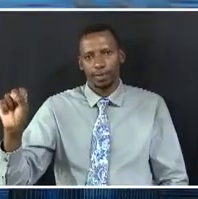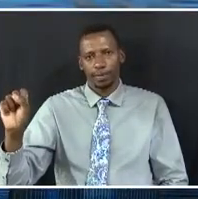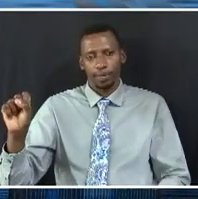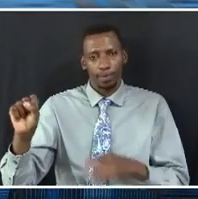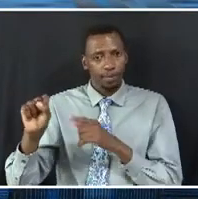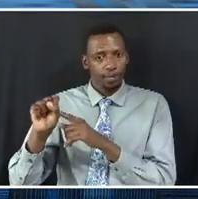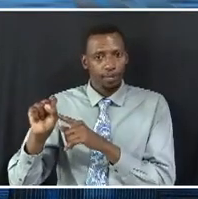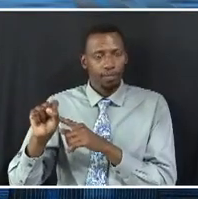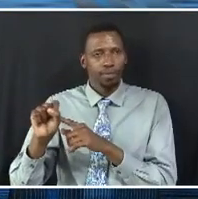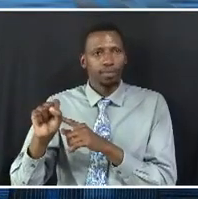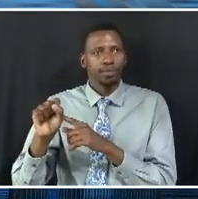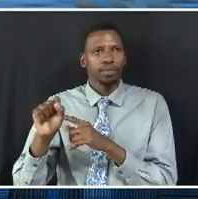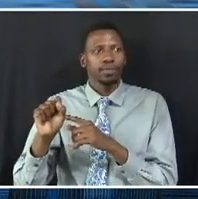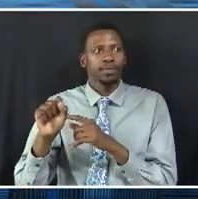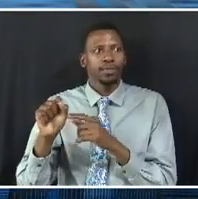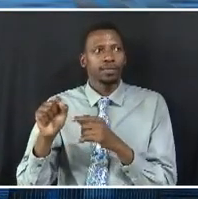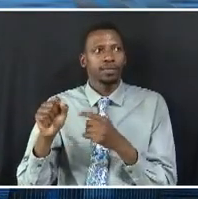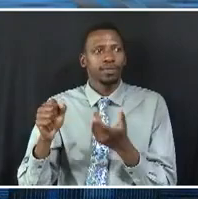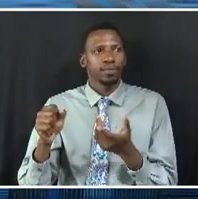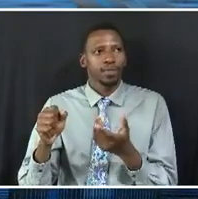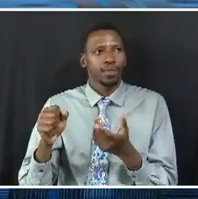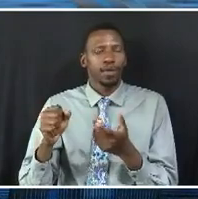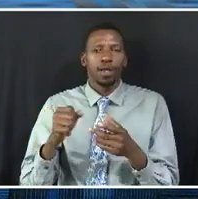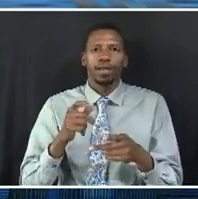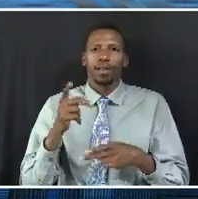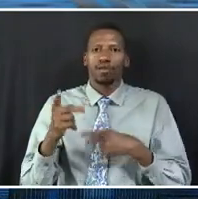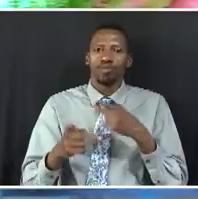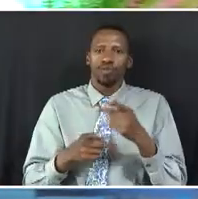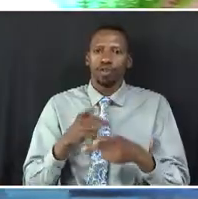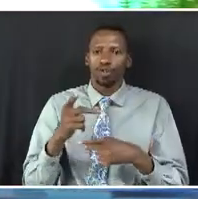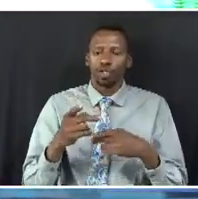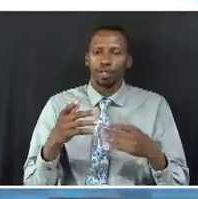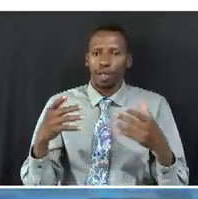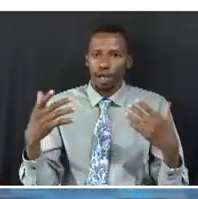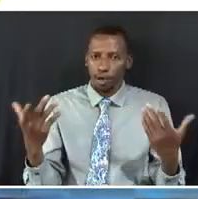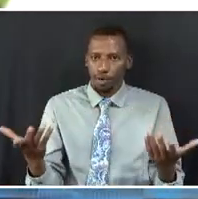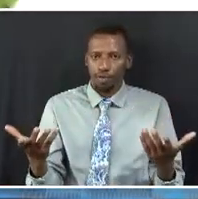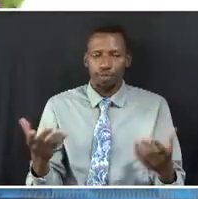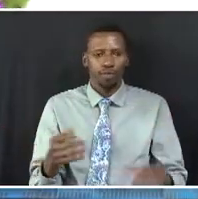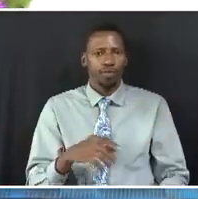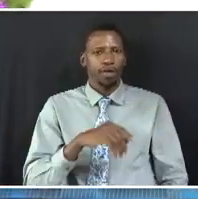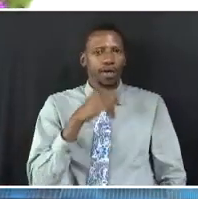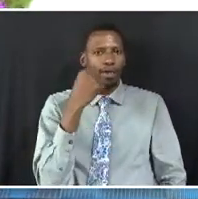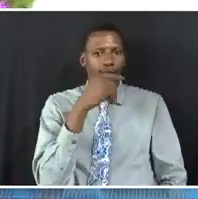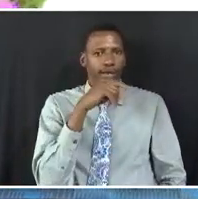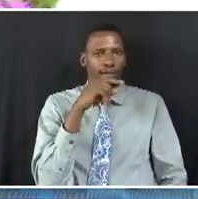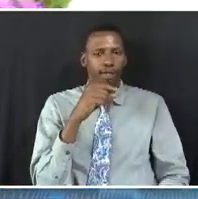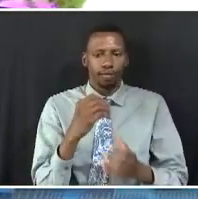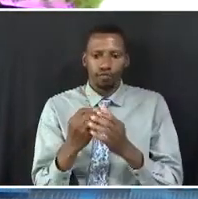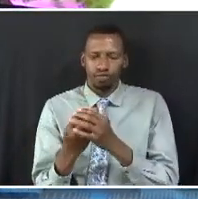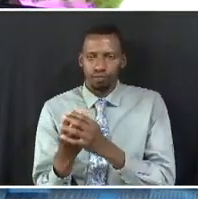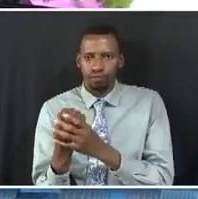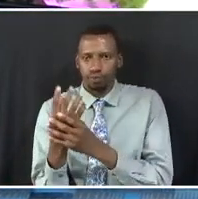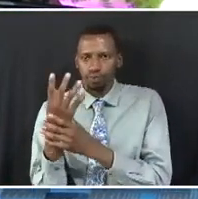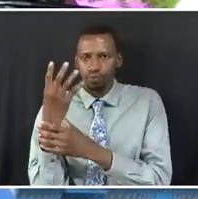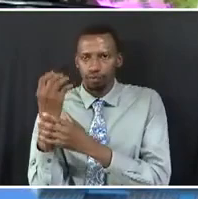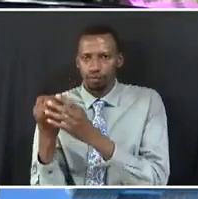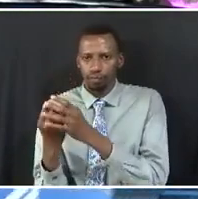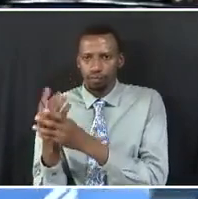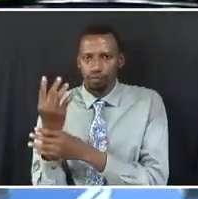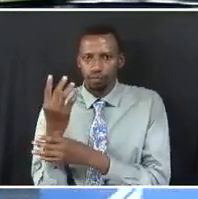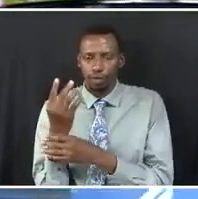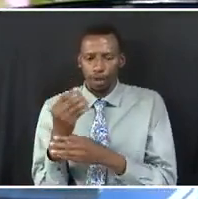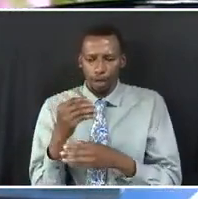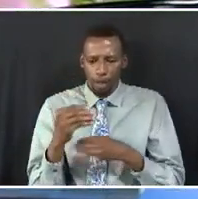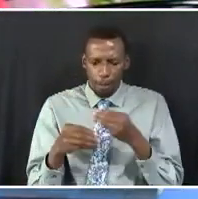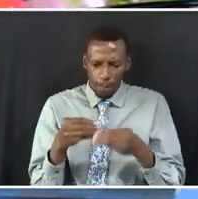Photosynthesis, I'm not sure I'm pronouncing it well, is the process where green plants manufacture food.